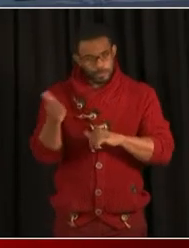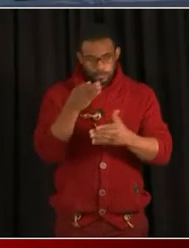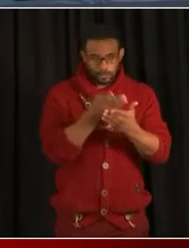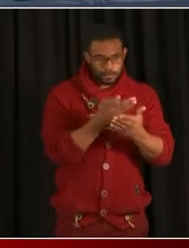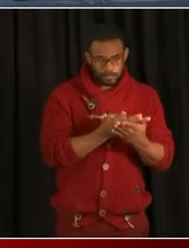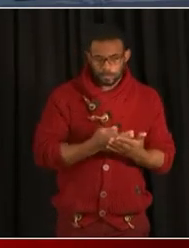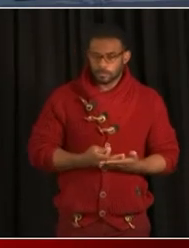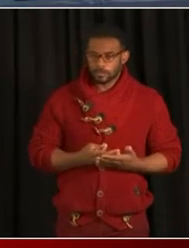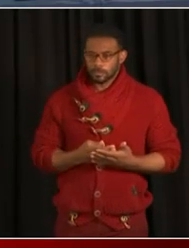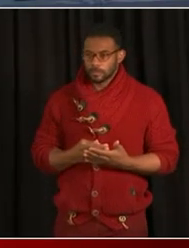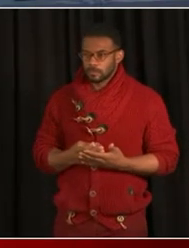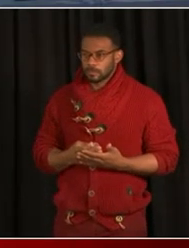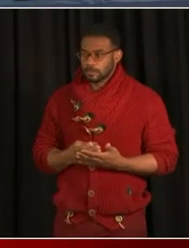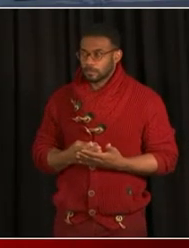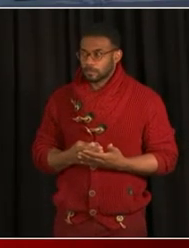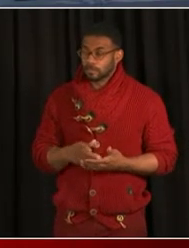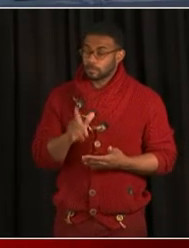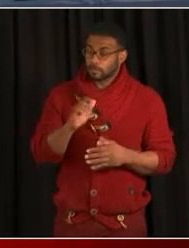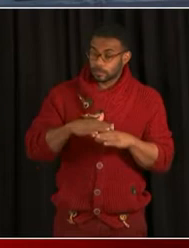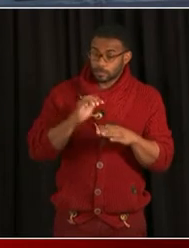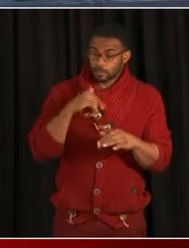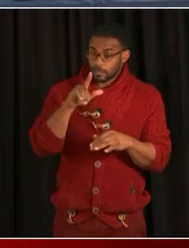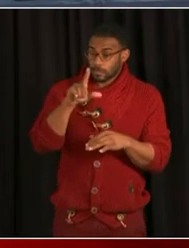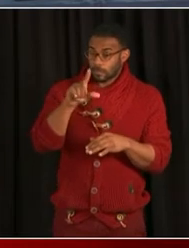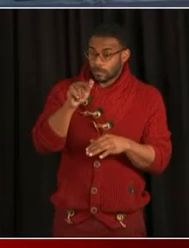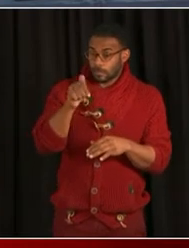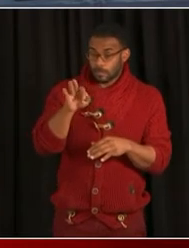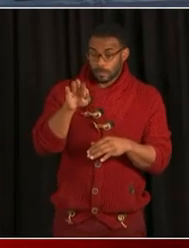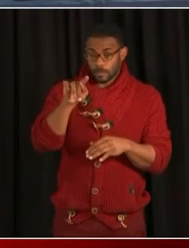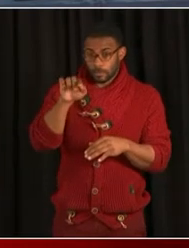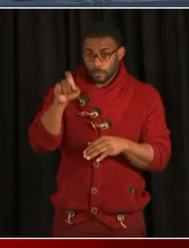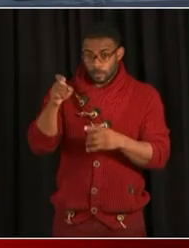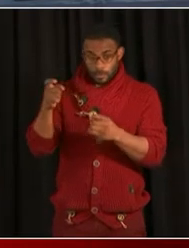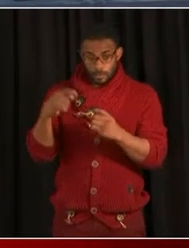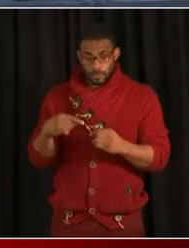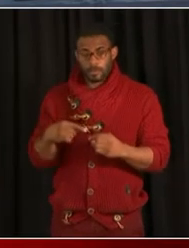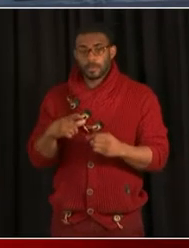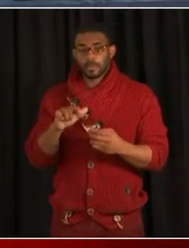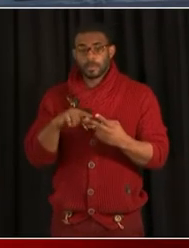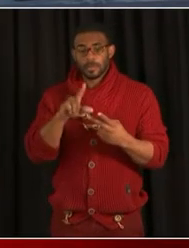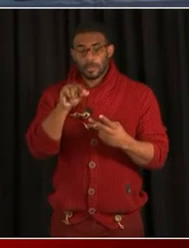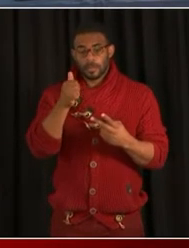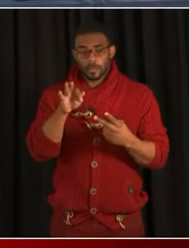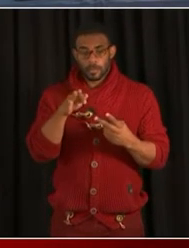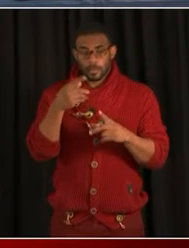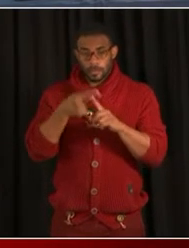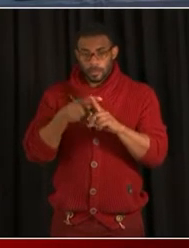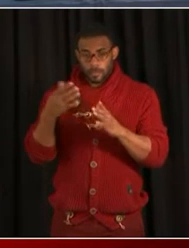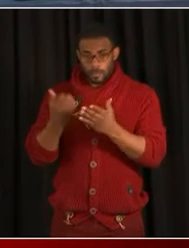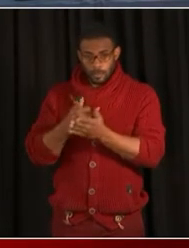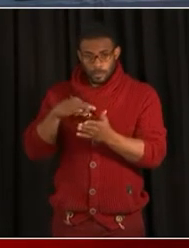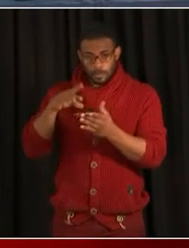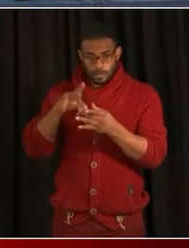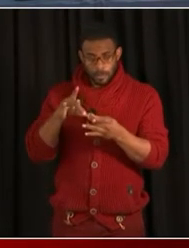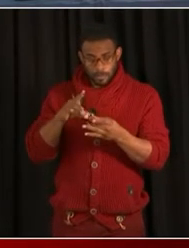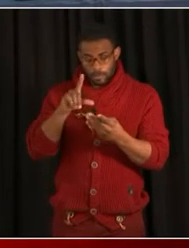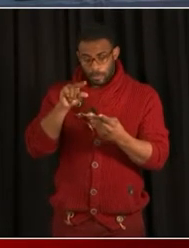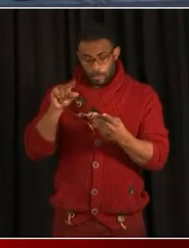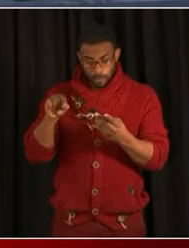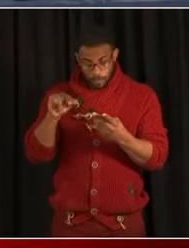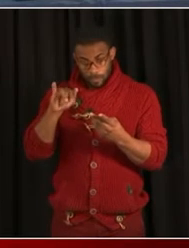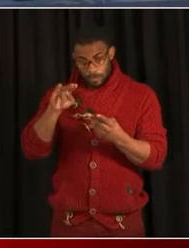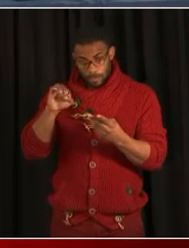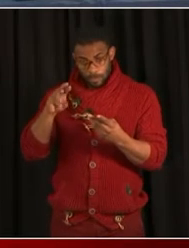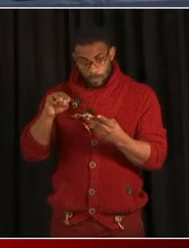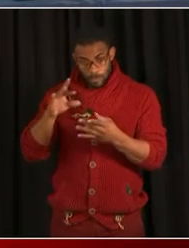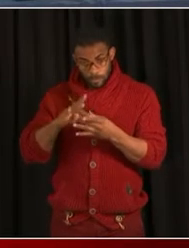other funds. Must at least have your 2019 tax returns, your 2019 monthly income statement, 2020